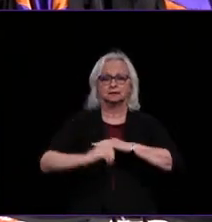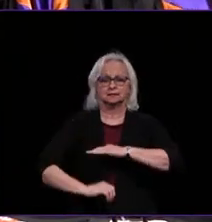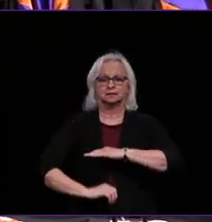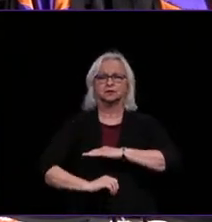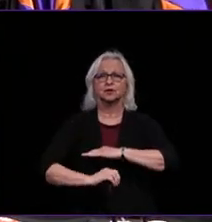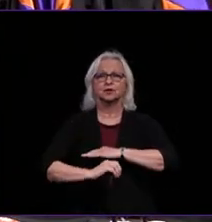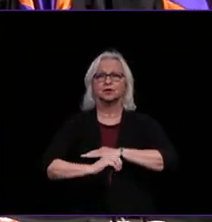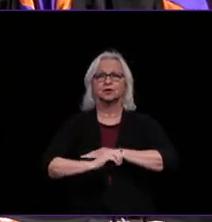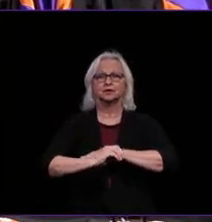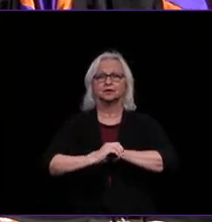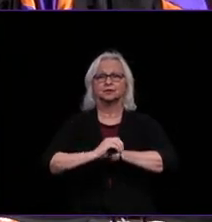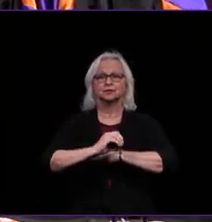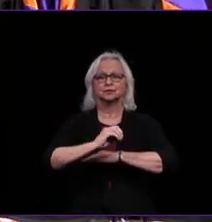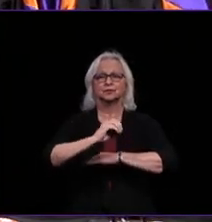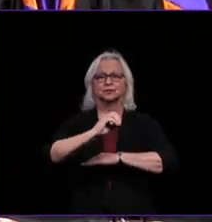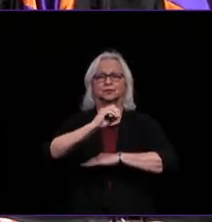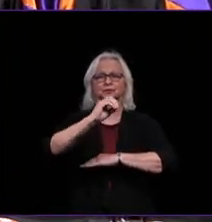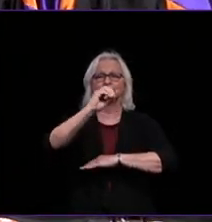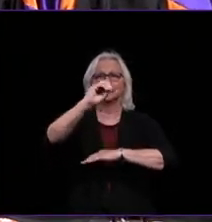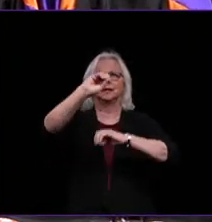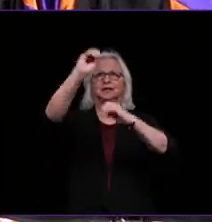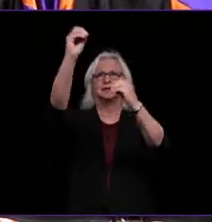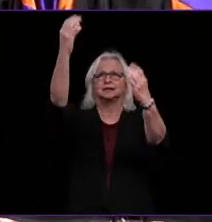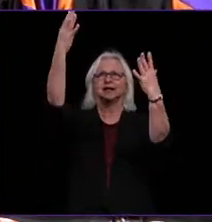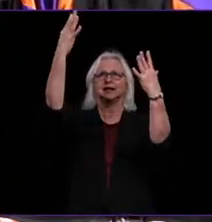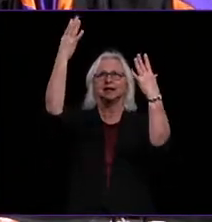by the dawn's early